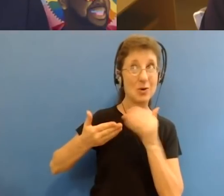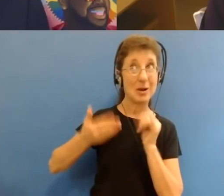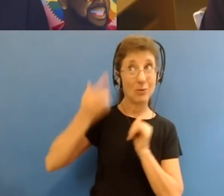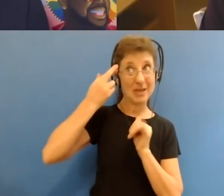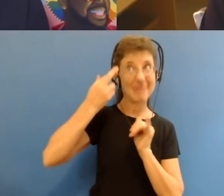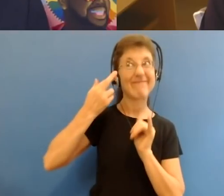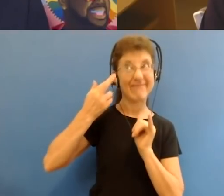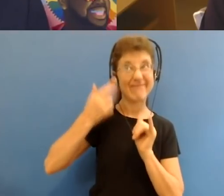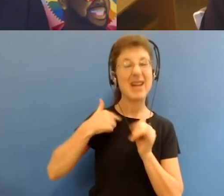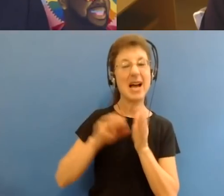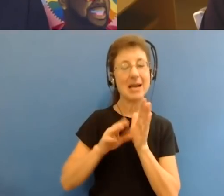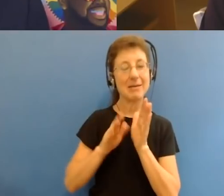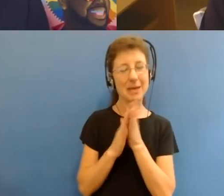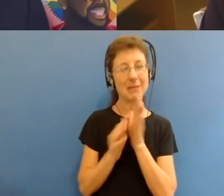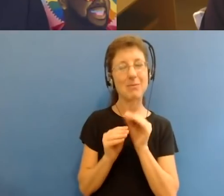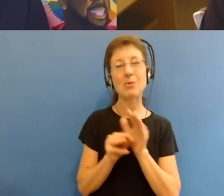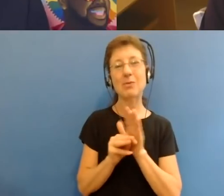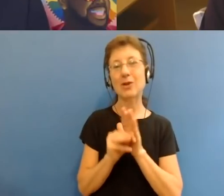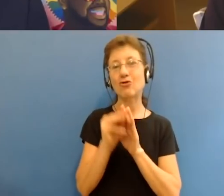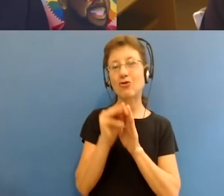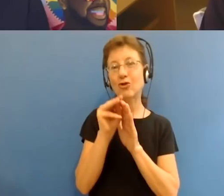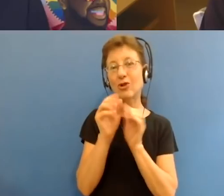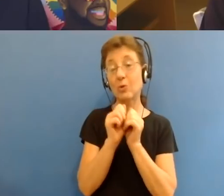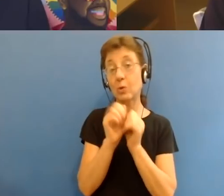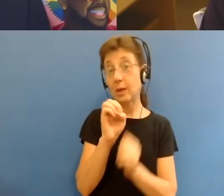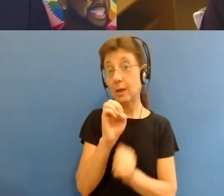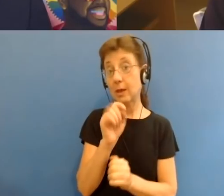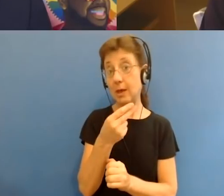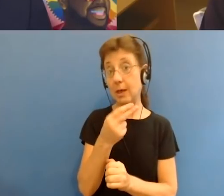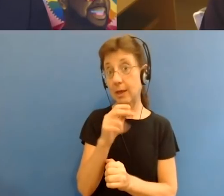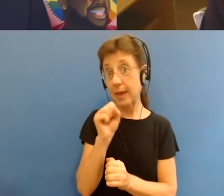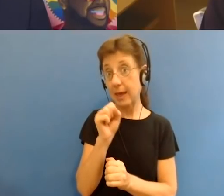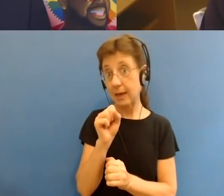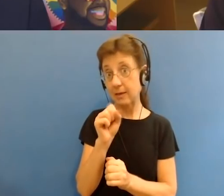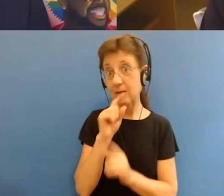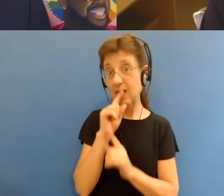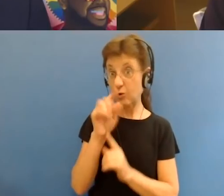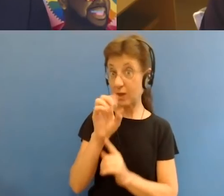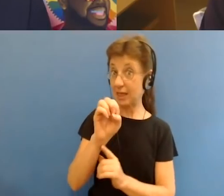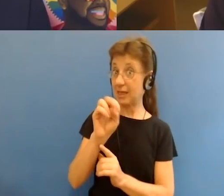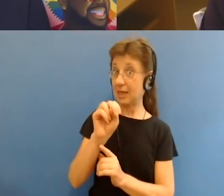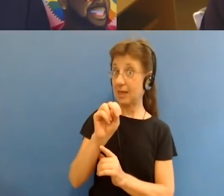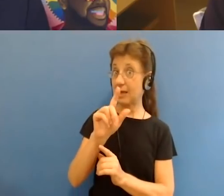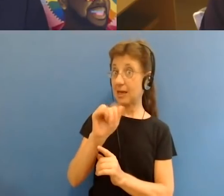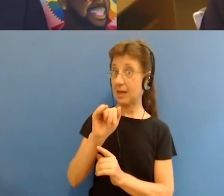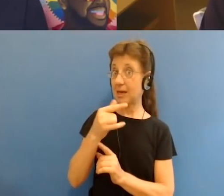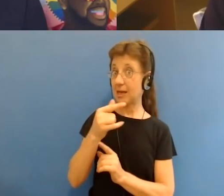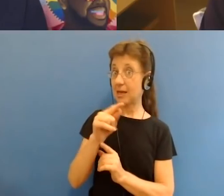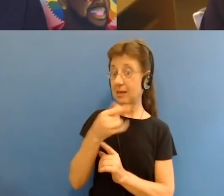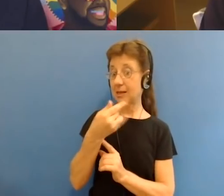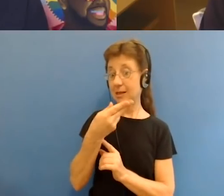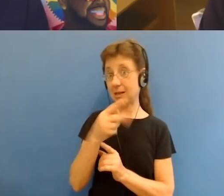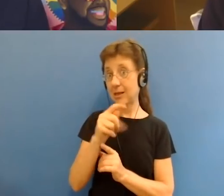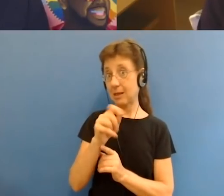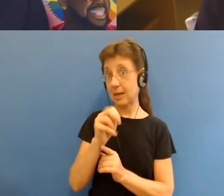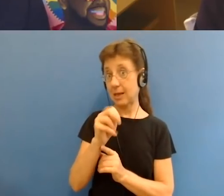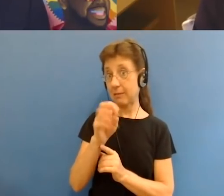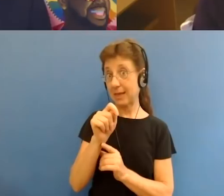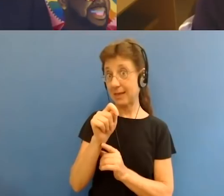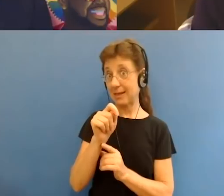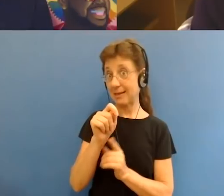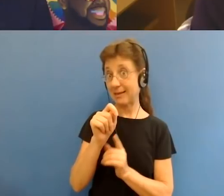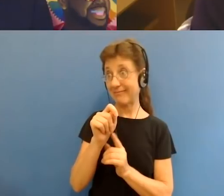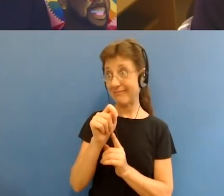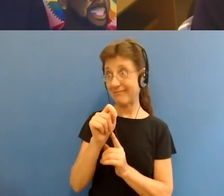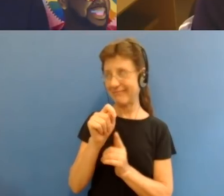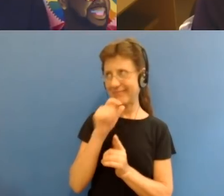I'm maturing into how actually enlightenment doesn't make sense. You know, it's like, I have to let